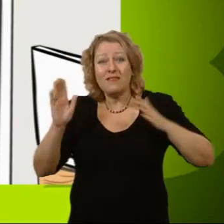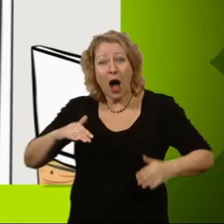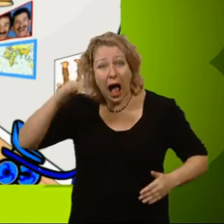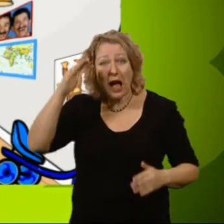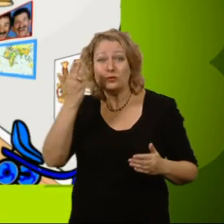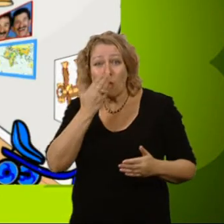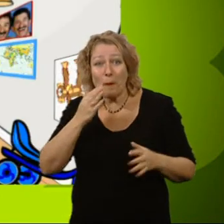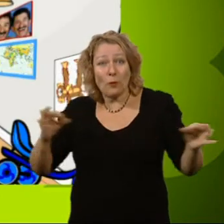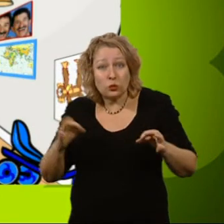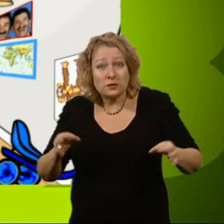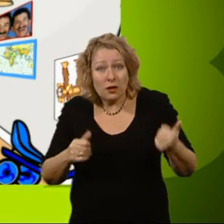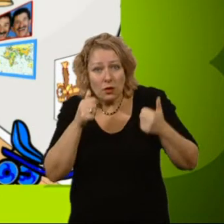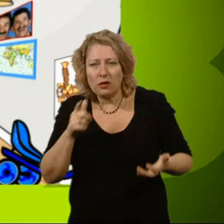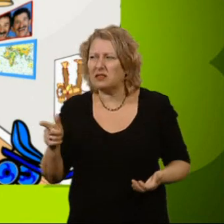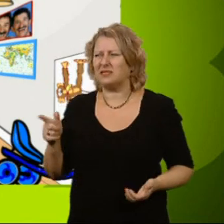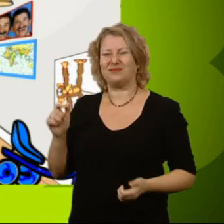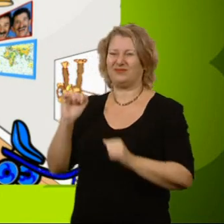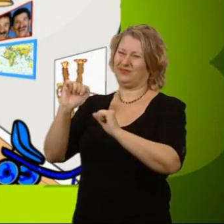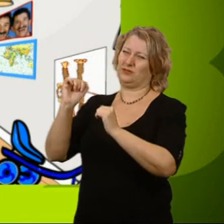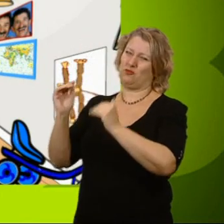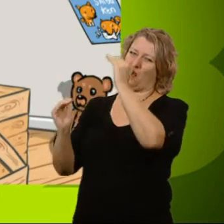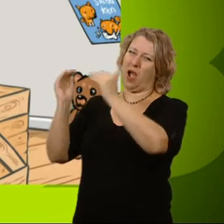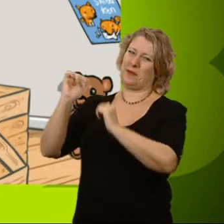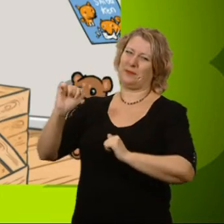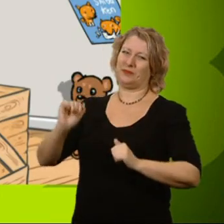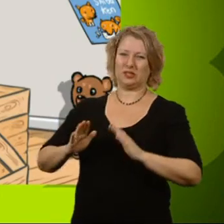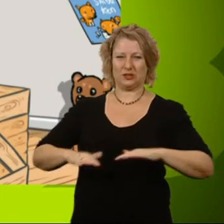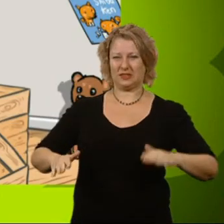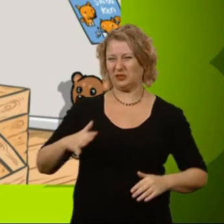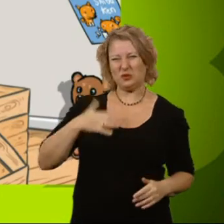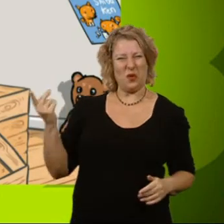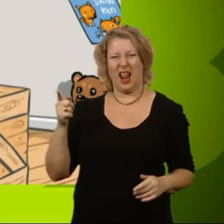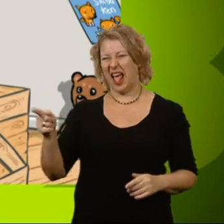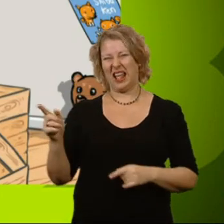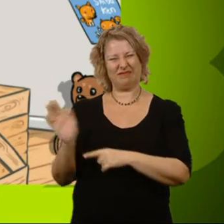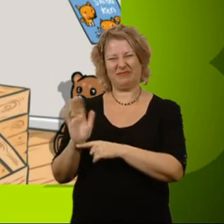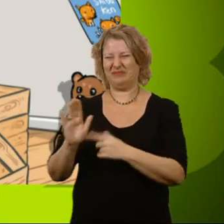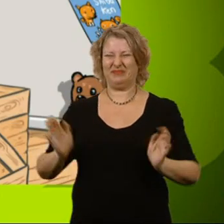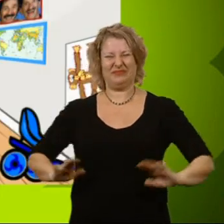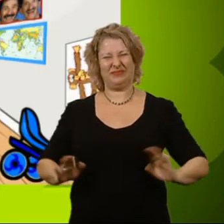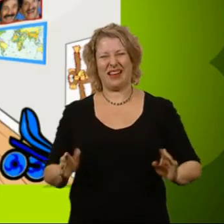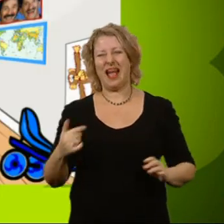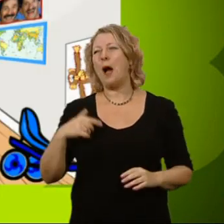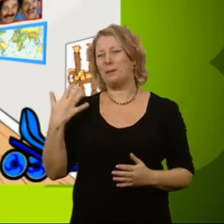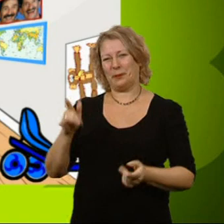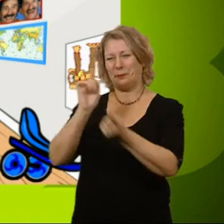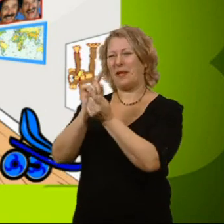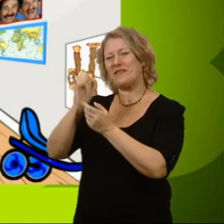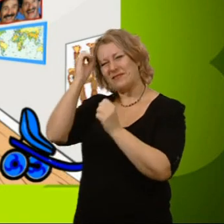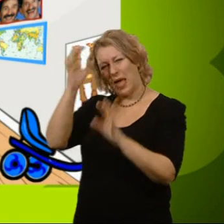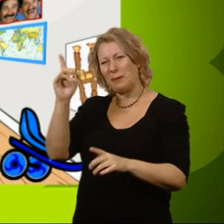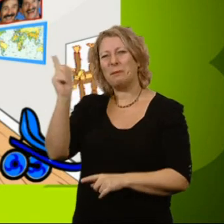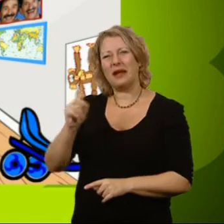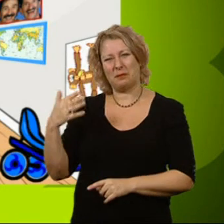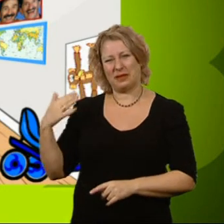Musical. No, I think that's more of a grown-up thing. Kids don't really like that sort of thing at all. Besides, I think I've met enough celebrities